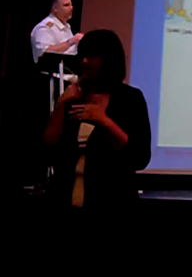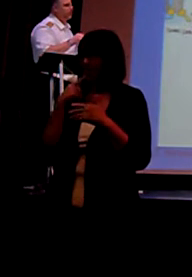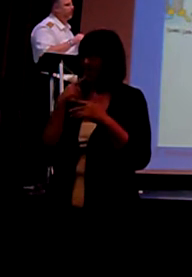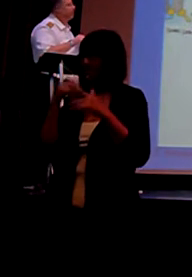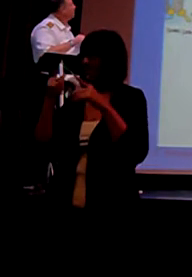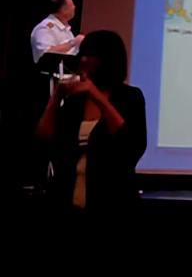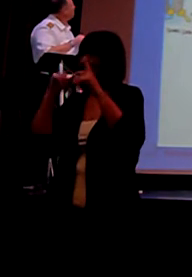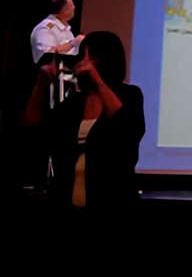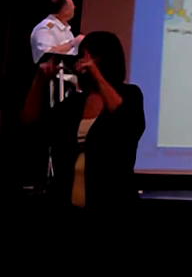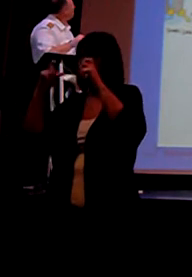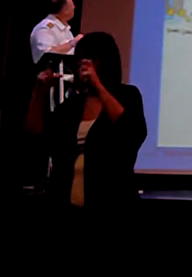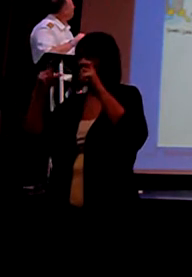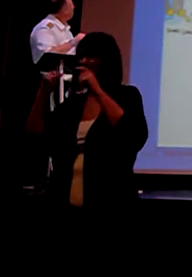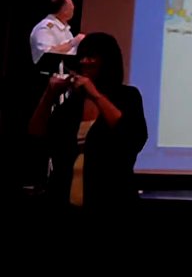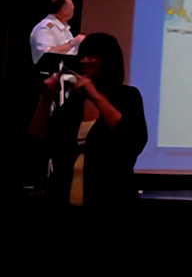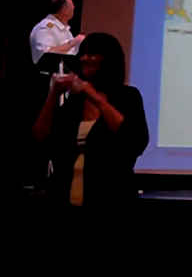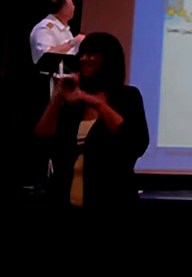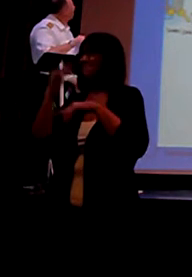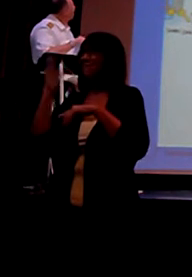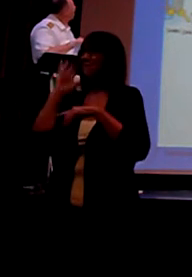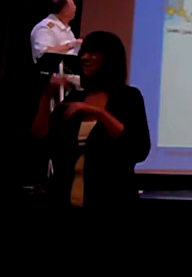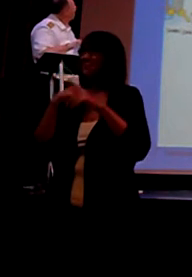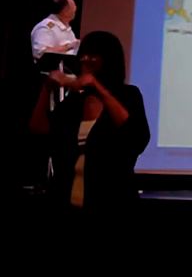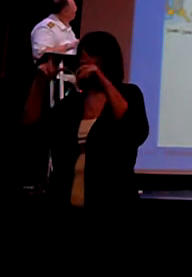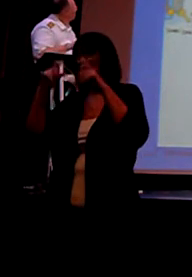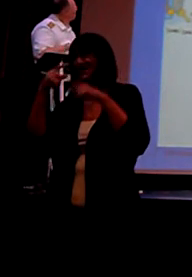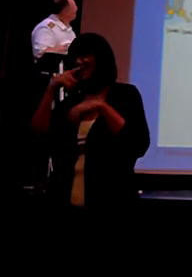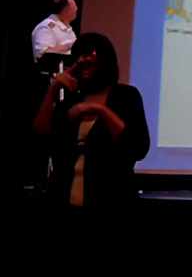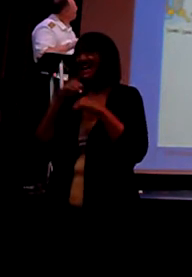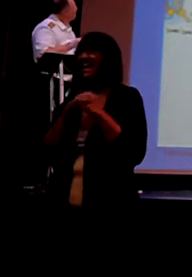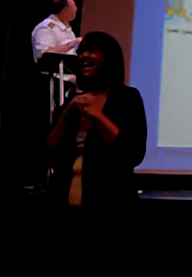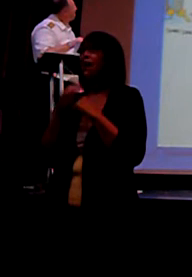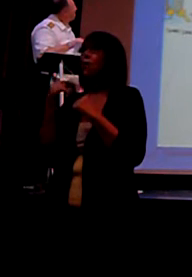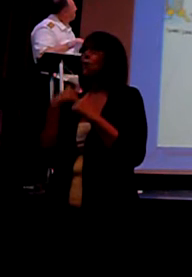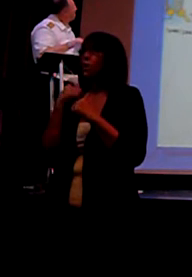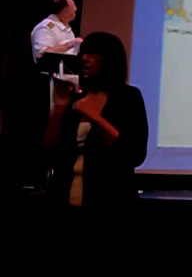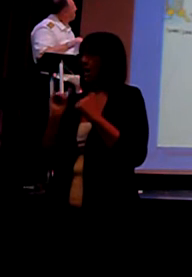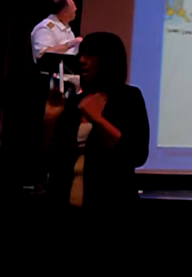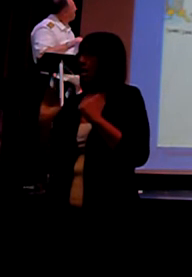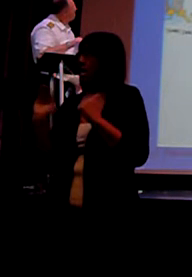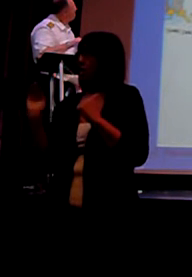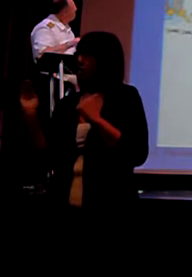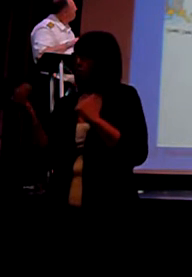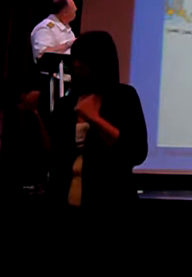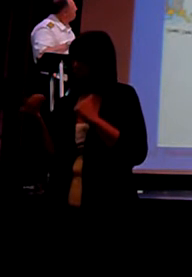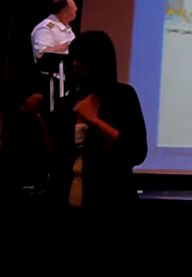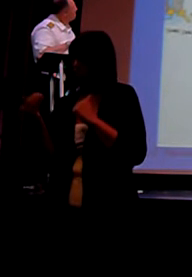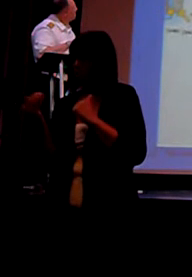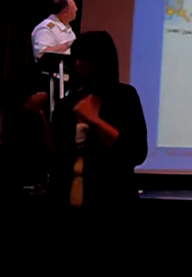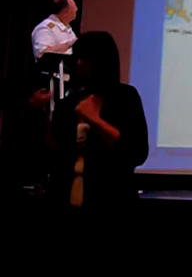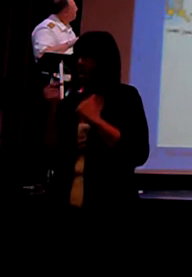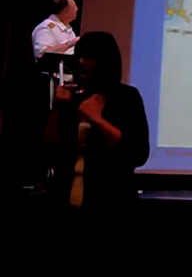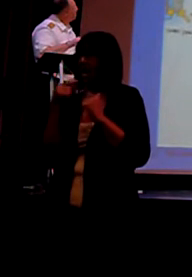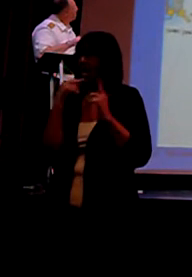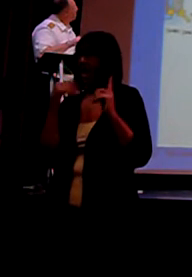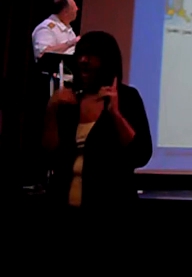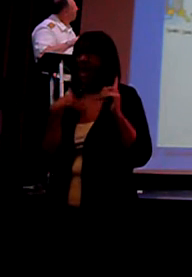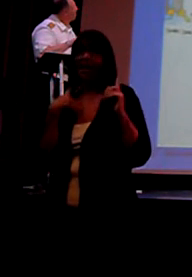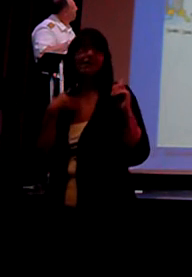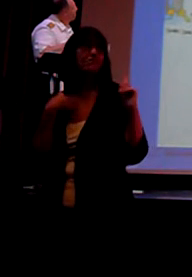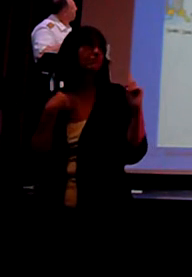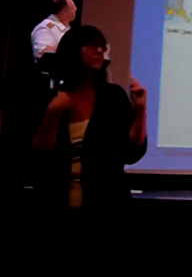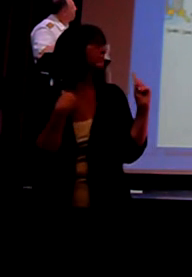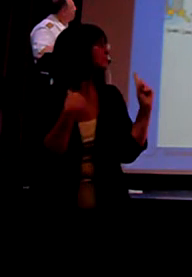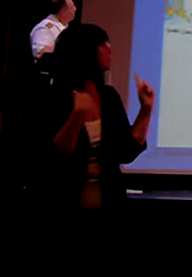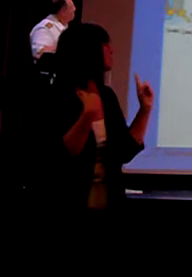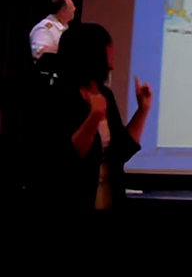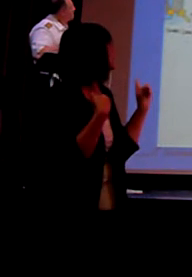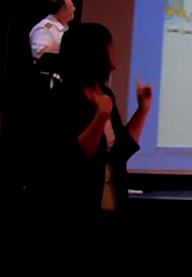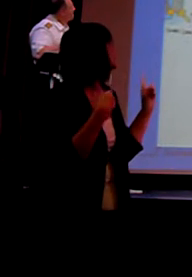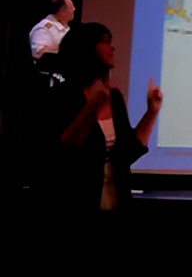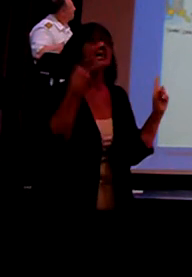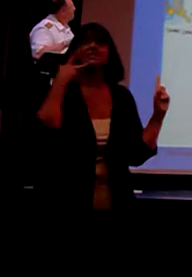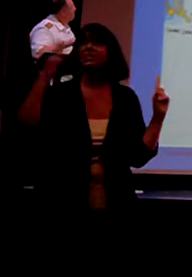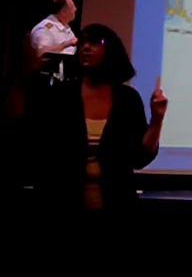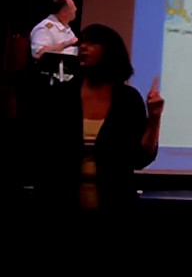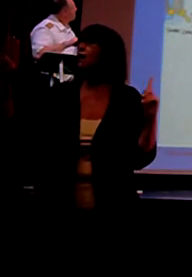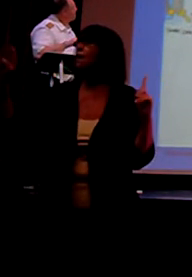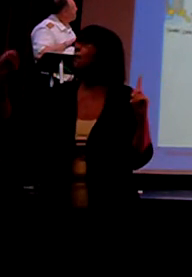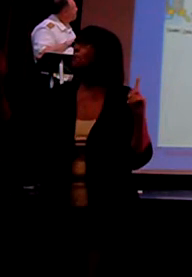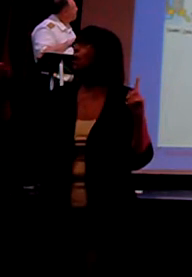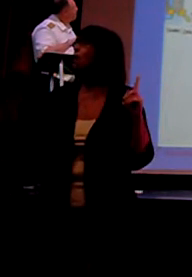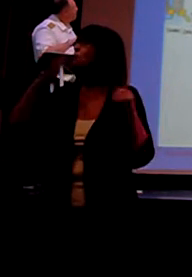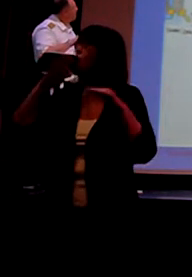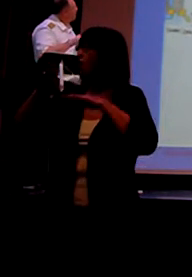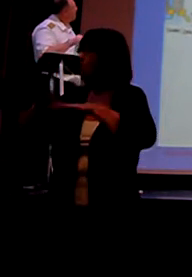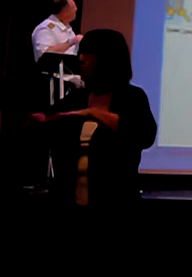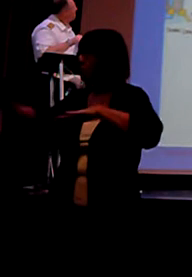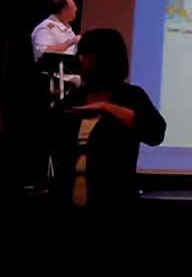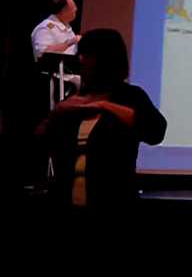screenshot of when we were there. We can turn right inside. Here is a breakwater. Here's another one. So as